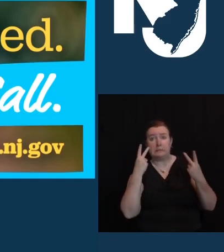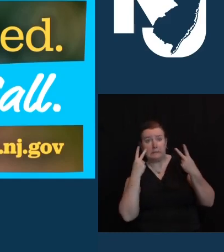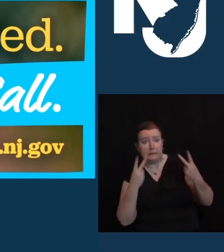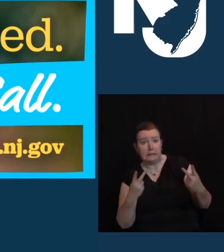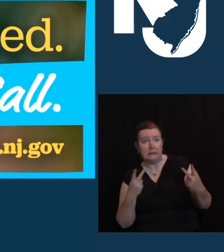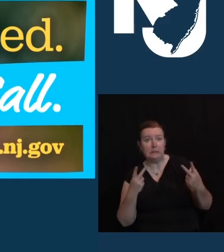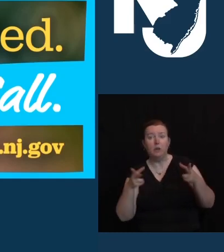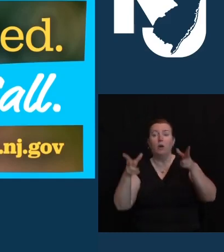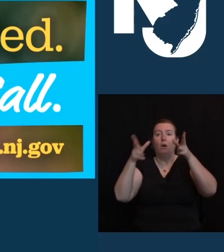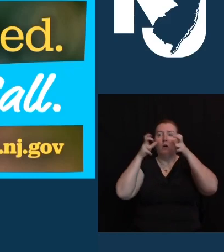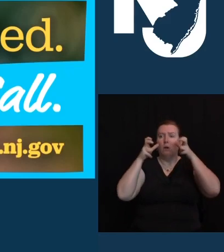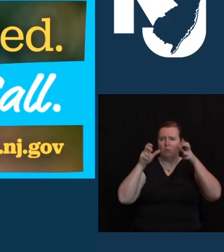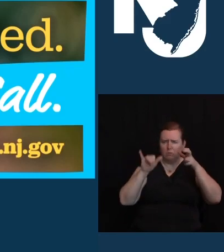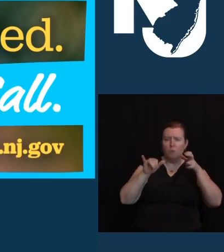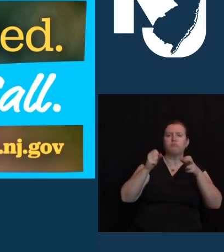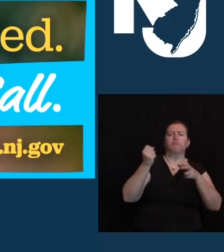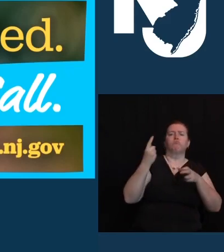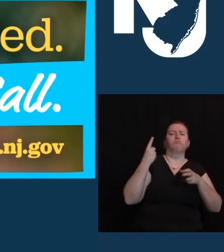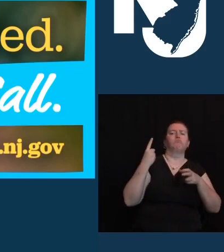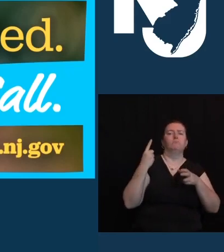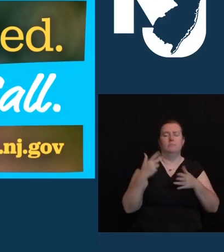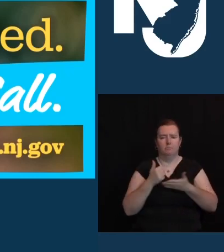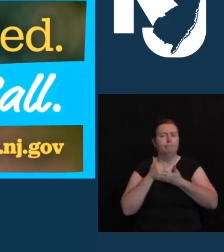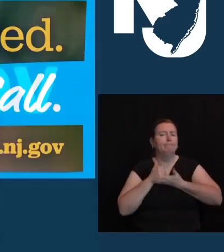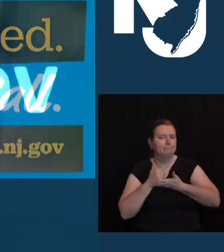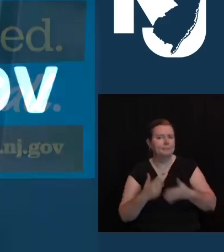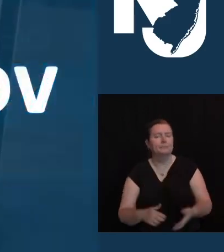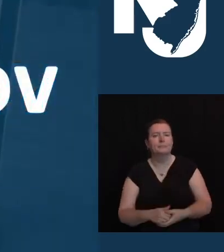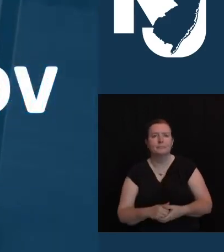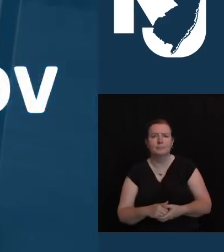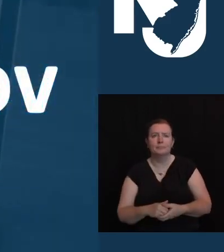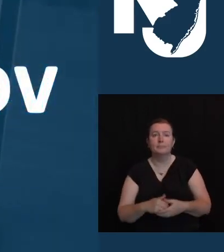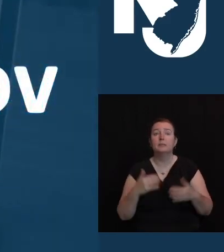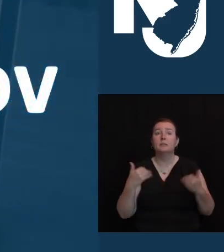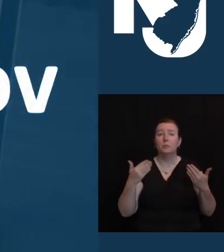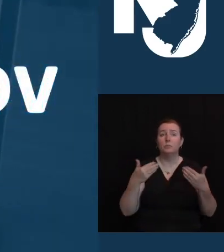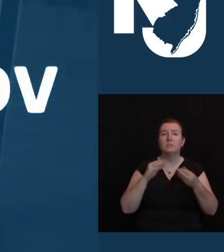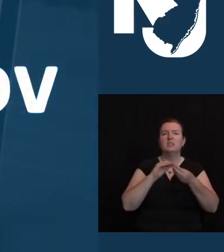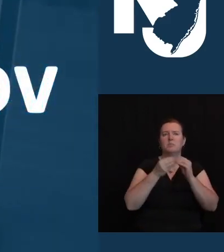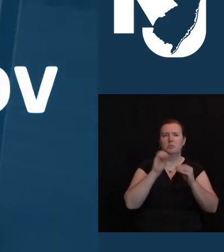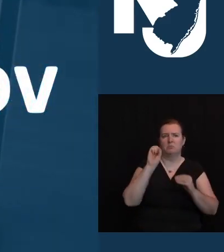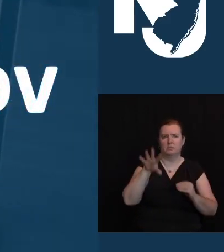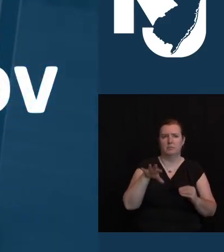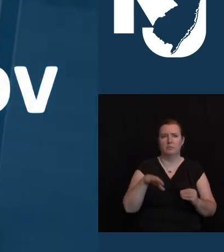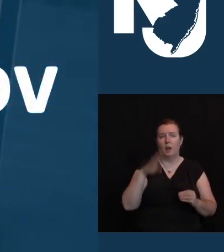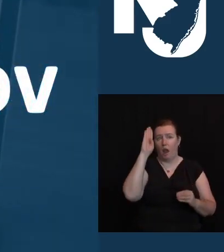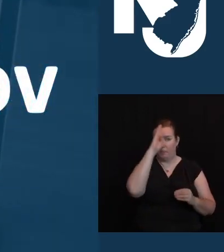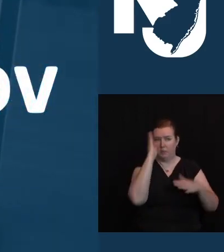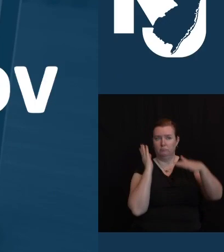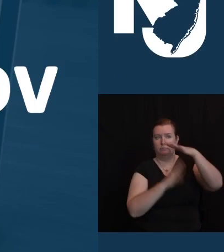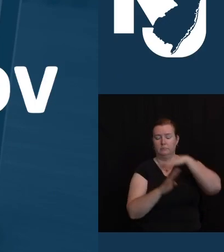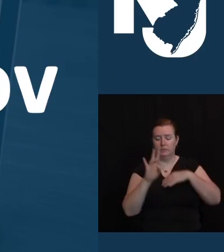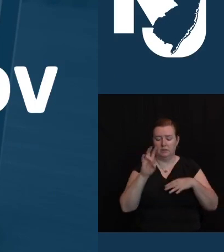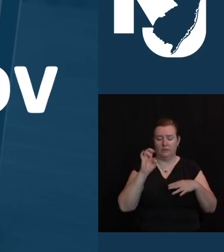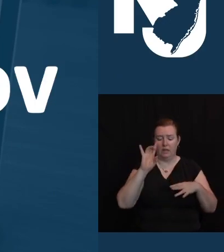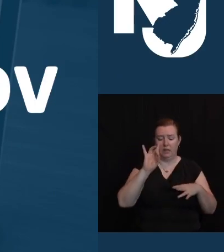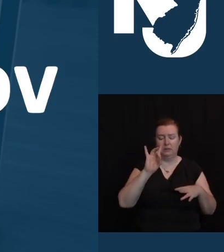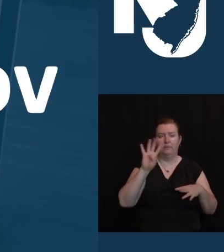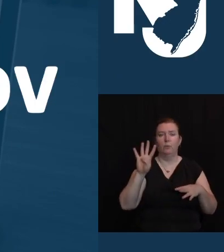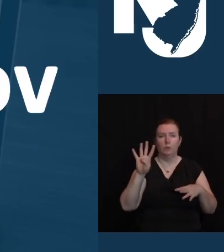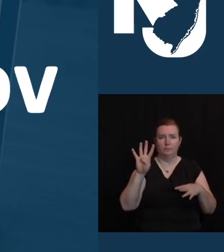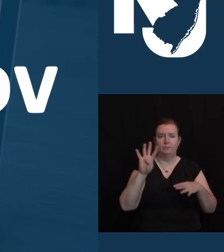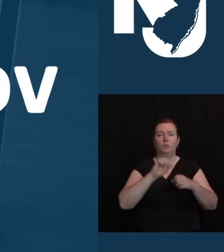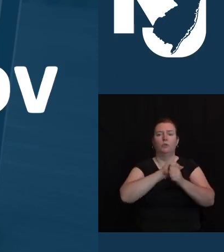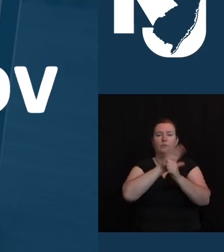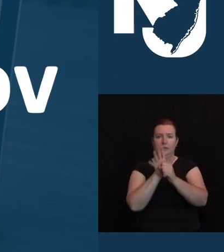to my daily report, as the governor shared, our hospitals reported 784 hospitalizations of COVID-19 and persons